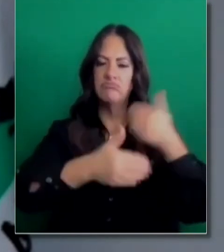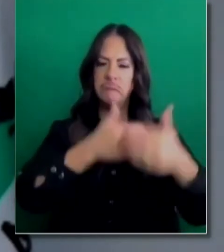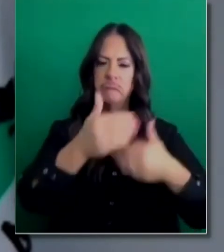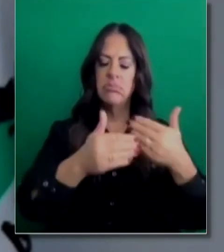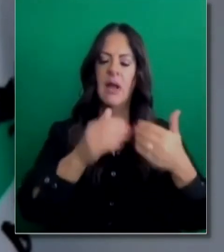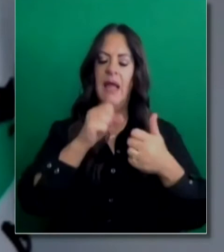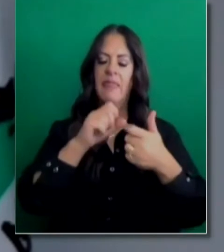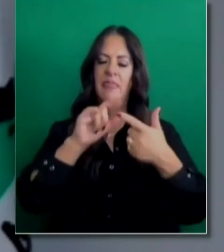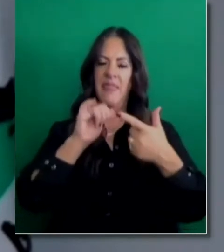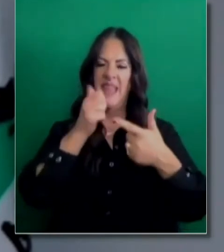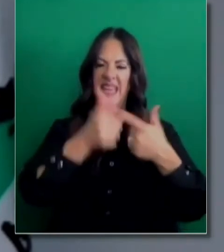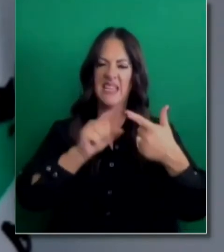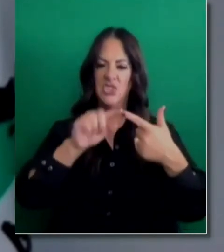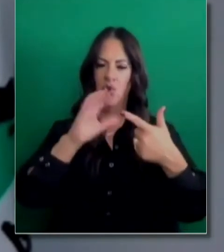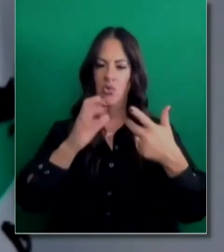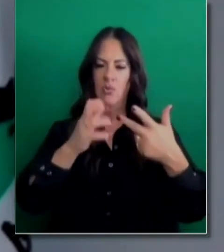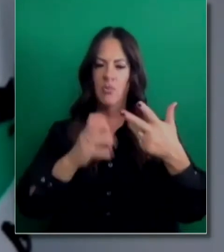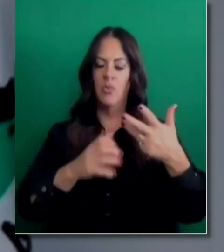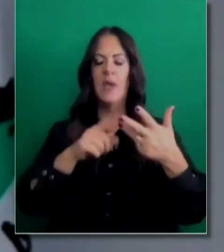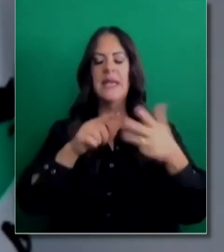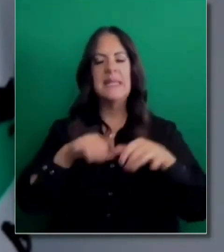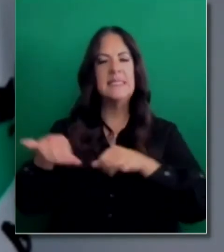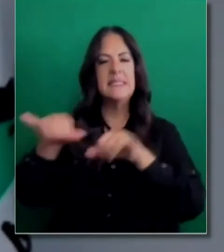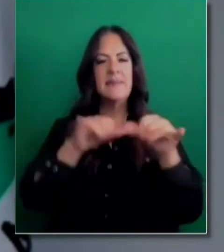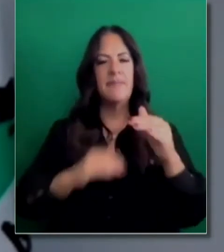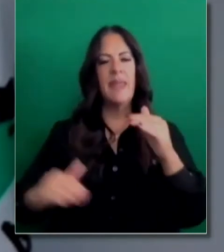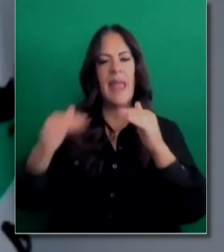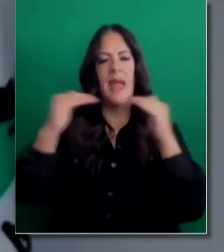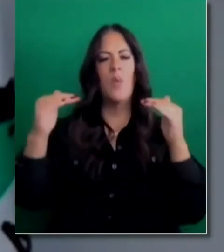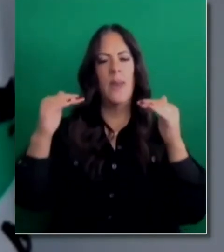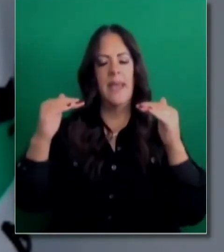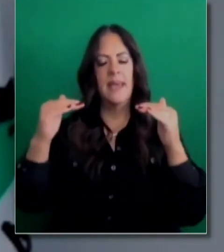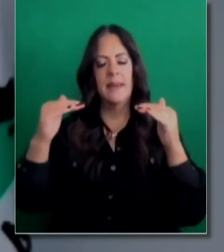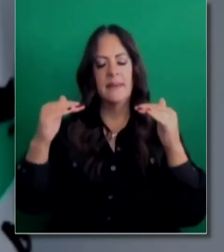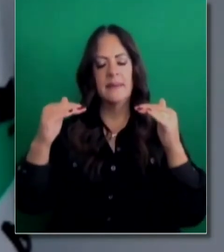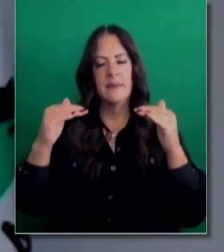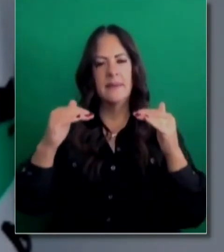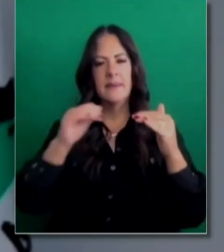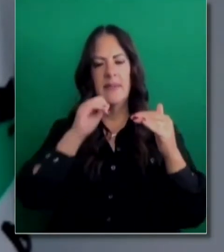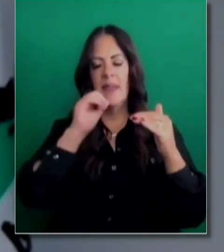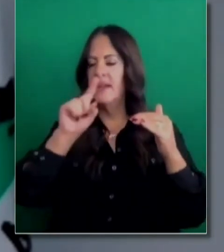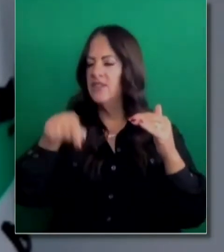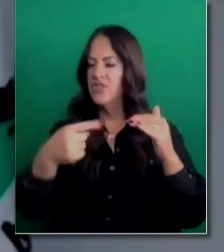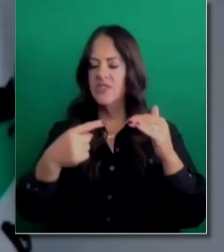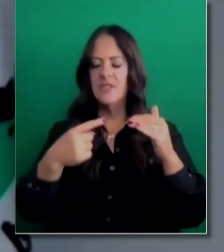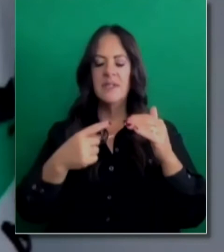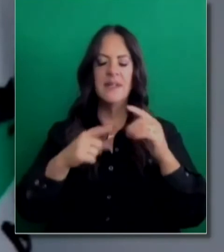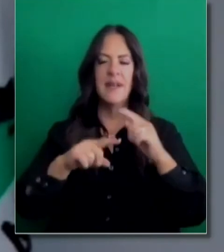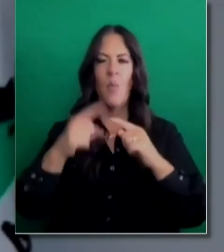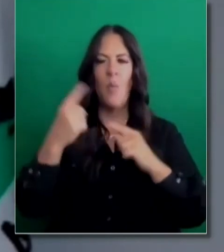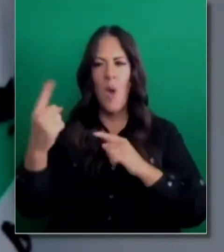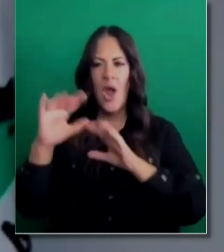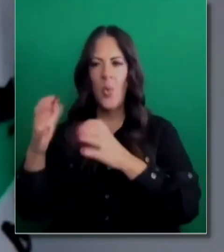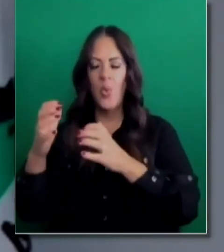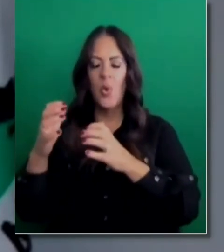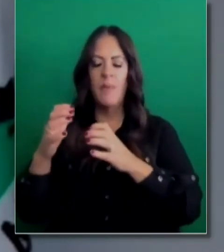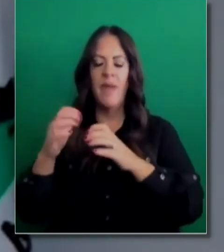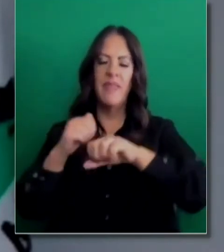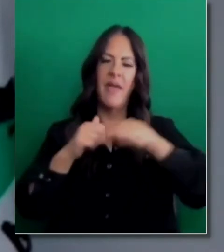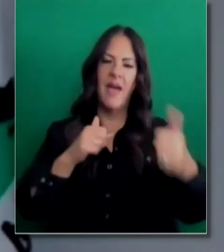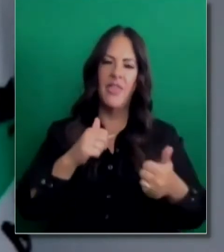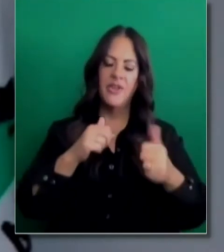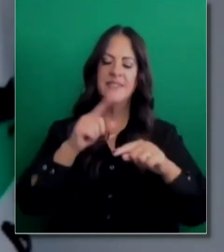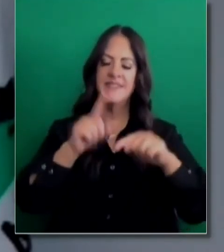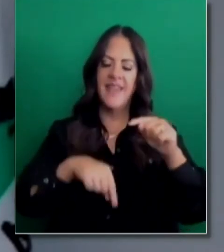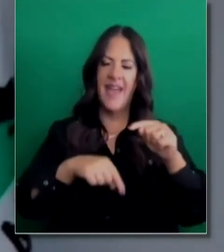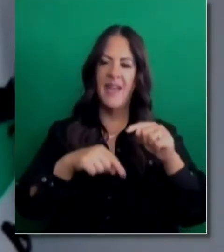reach. So not just really focusing on these phases and tiers, but setting up a number of vaccination sites under the